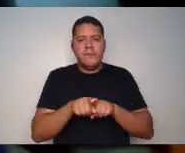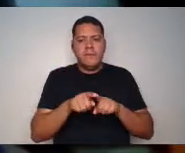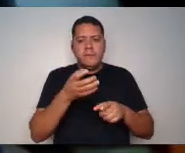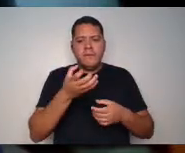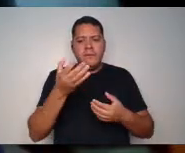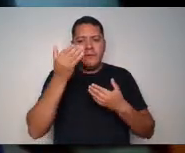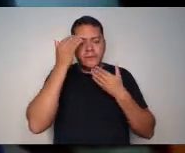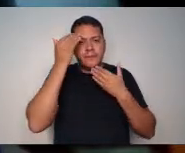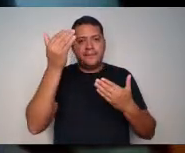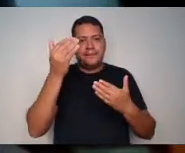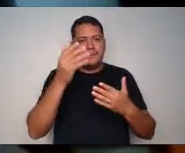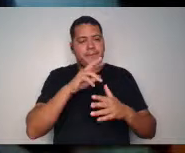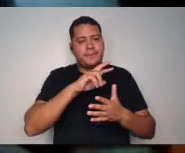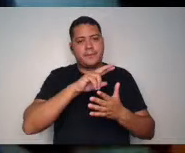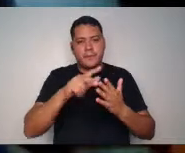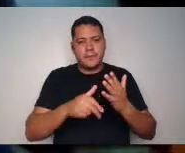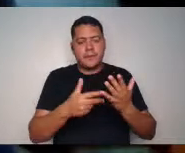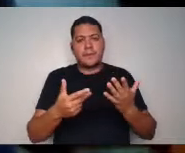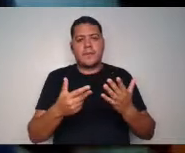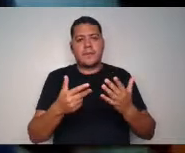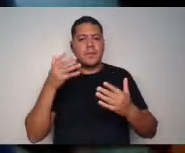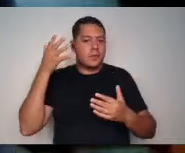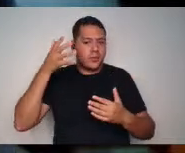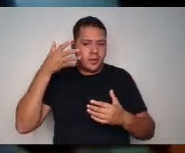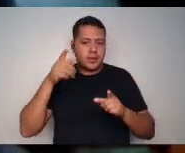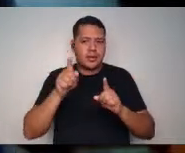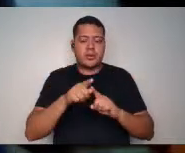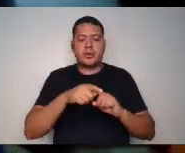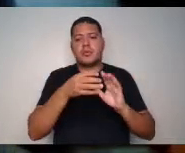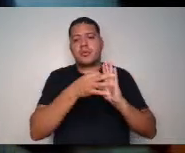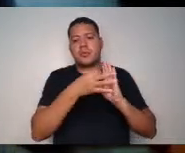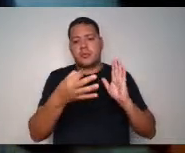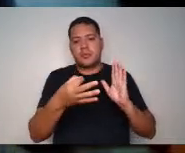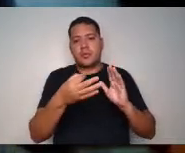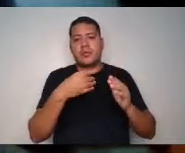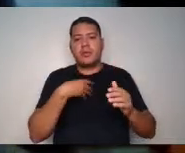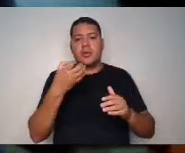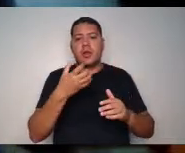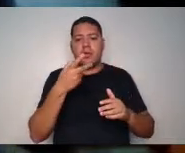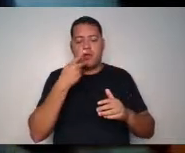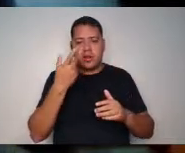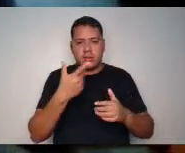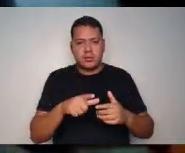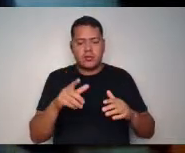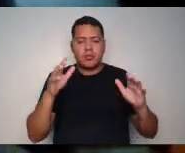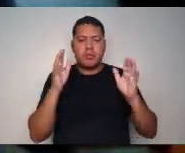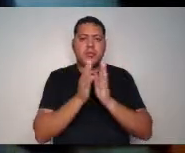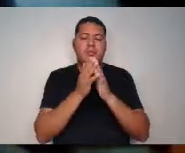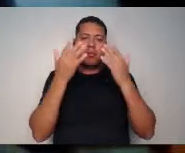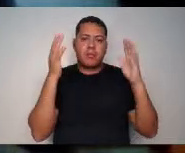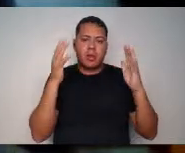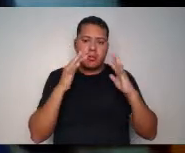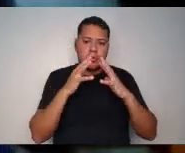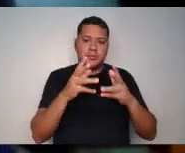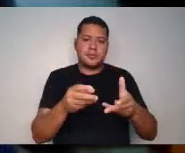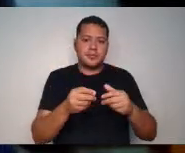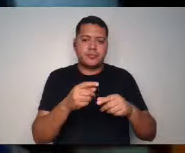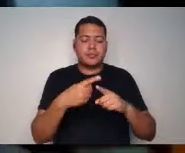So going straight to the issue, thank you for all the questions and all the remarks. I'd like to give you